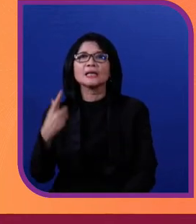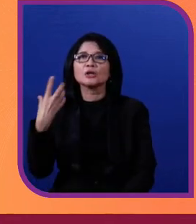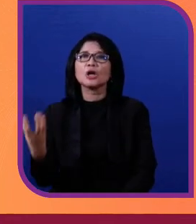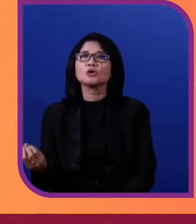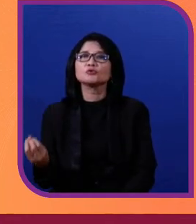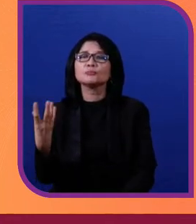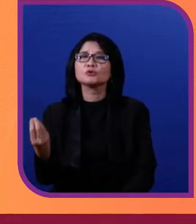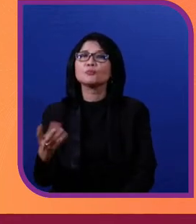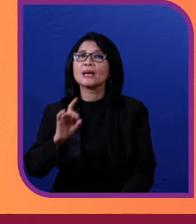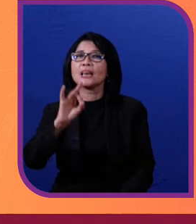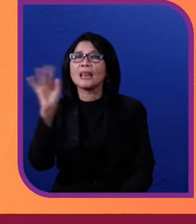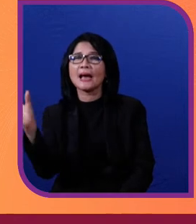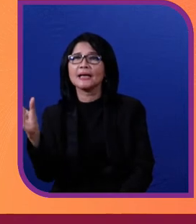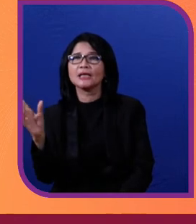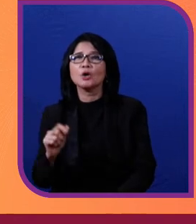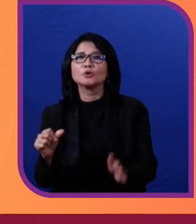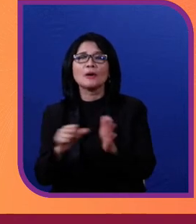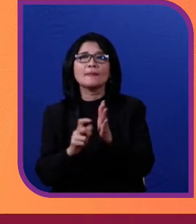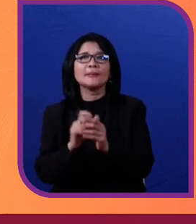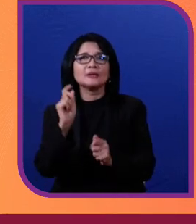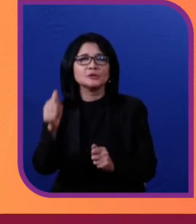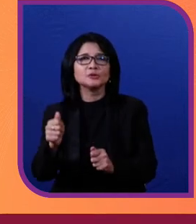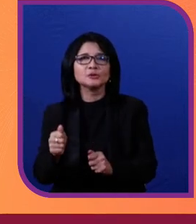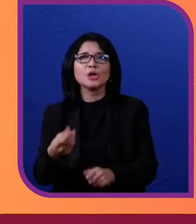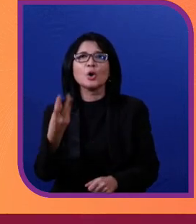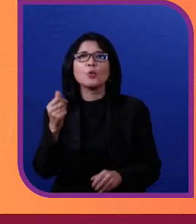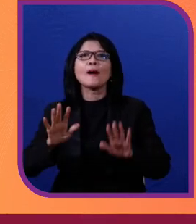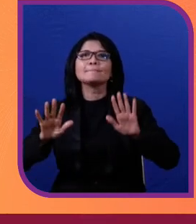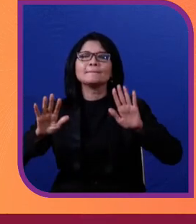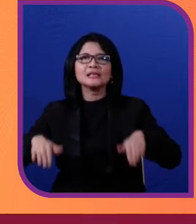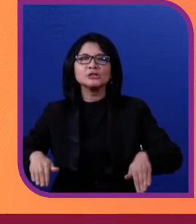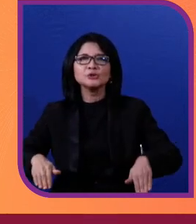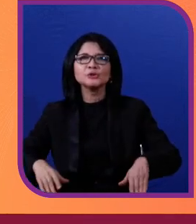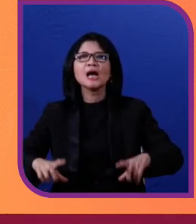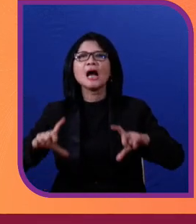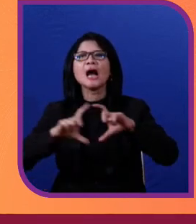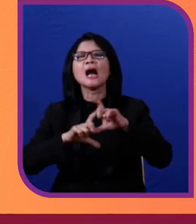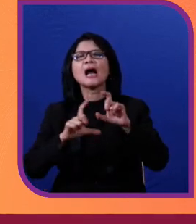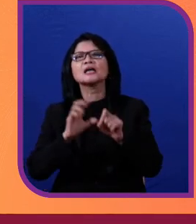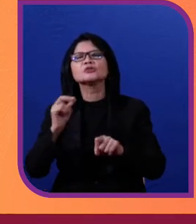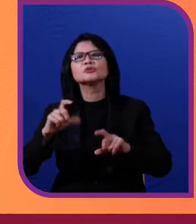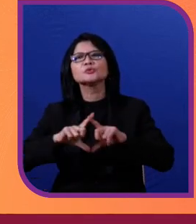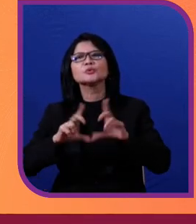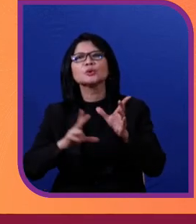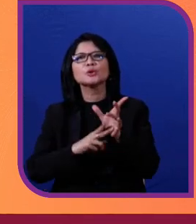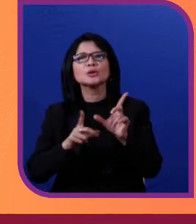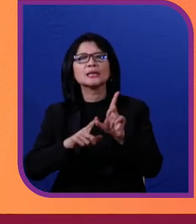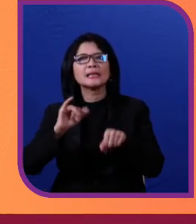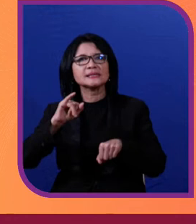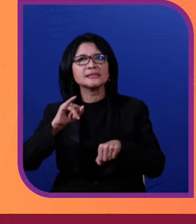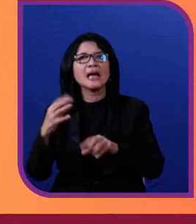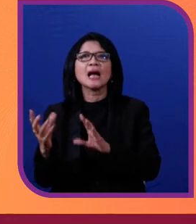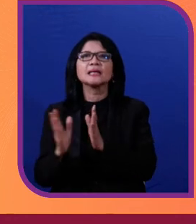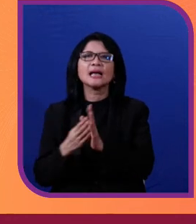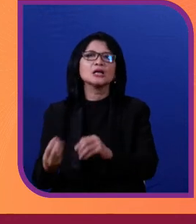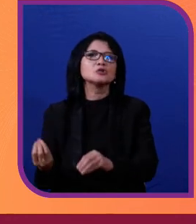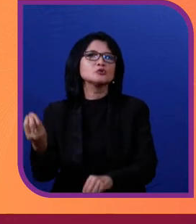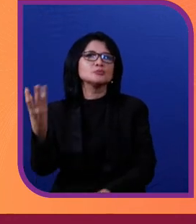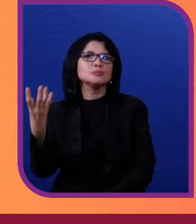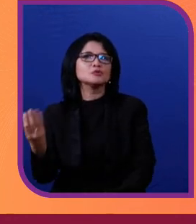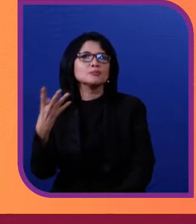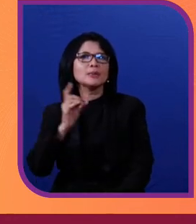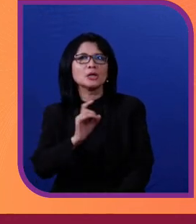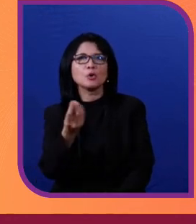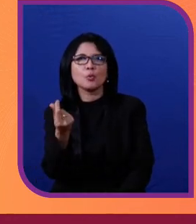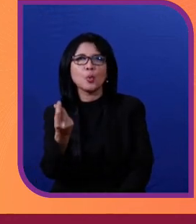pension fund insureum n Heather resources and